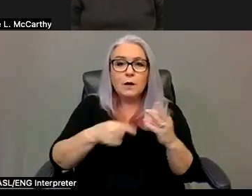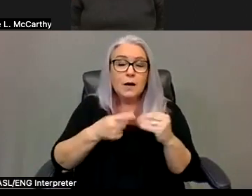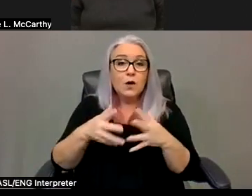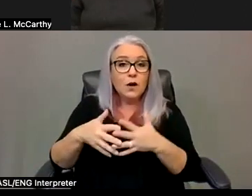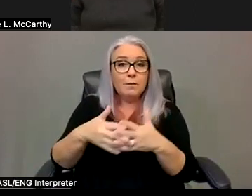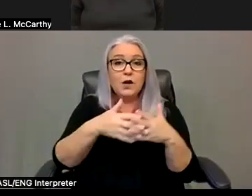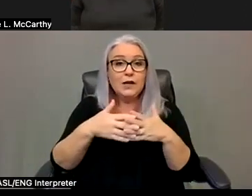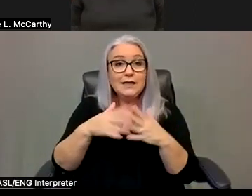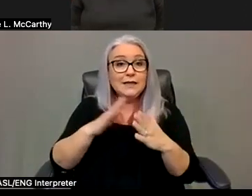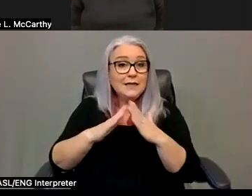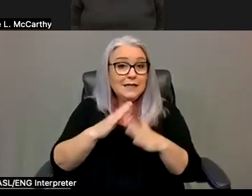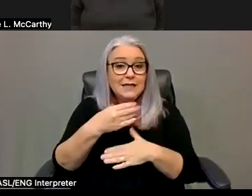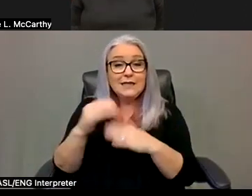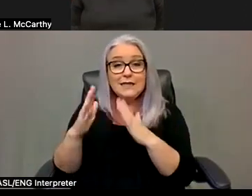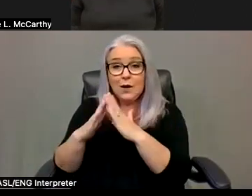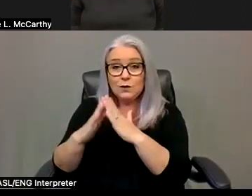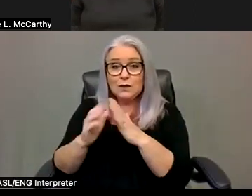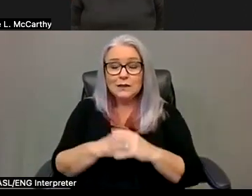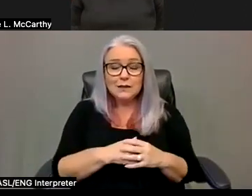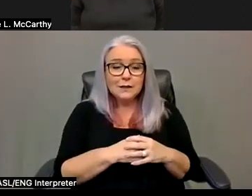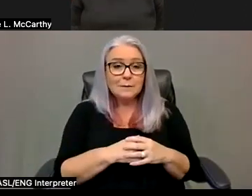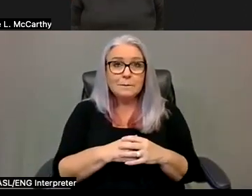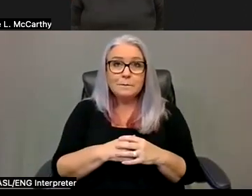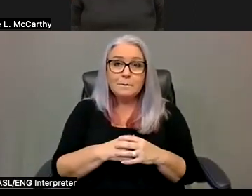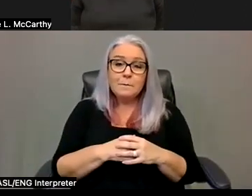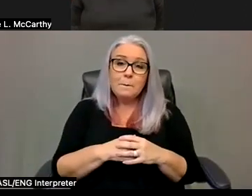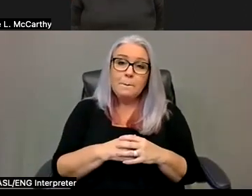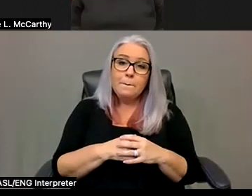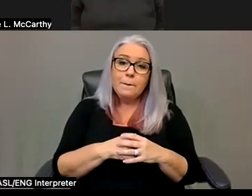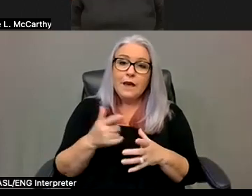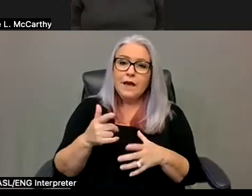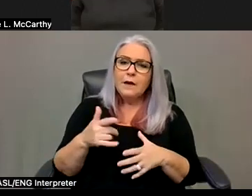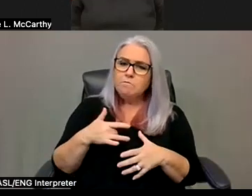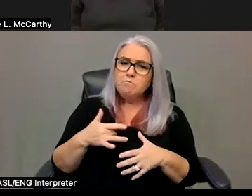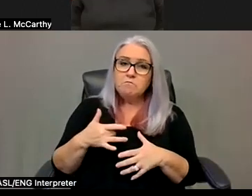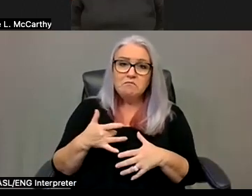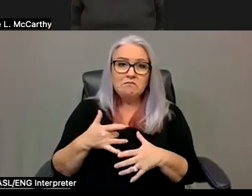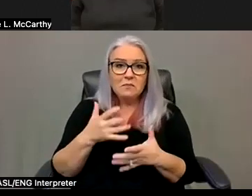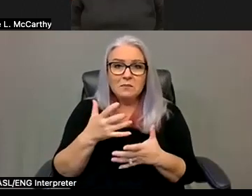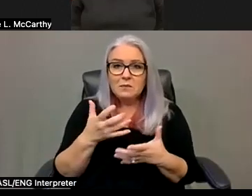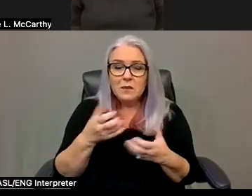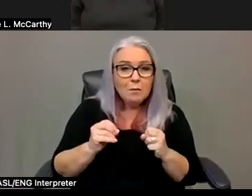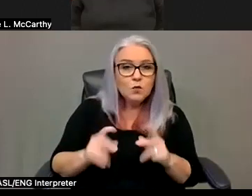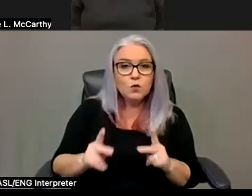American towns. I think the opportunities that exist are